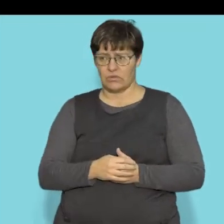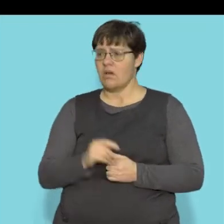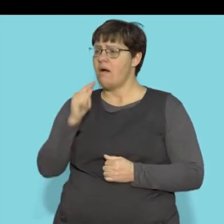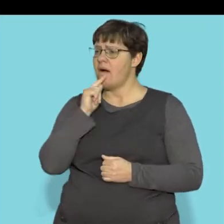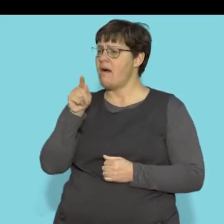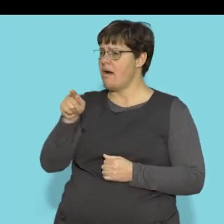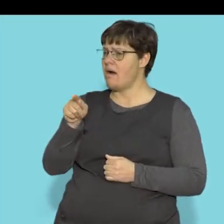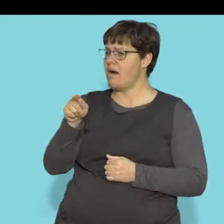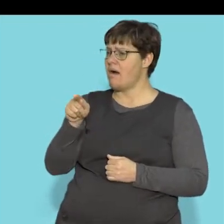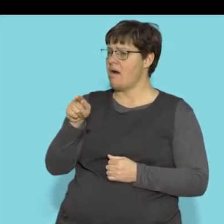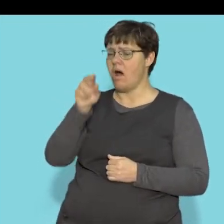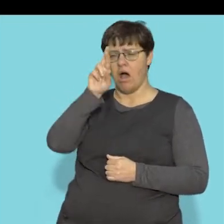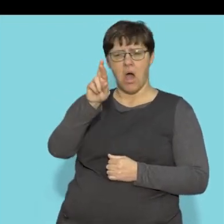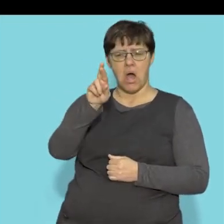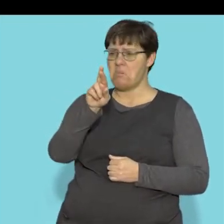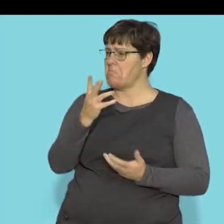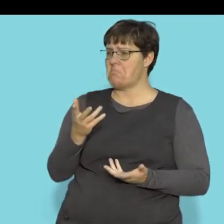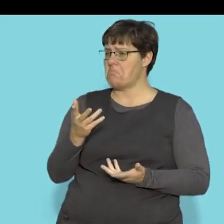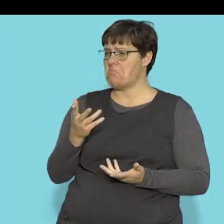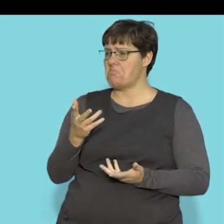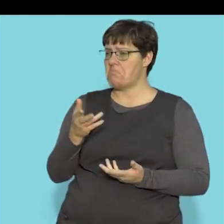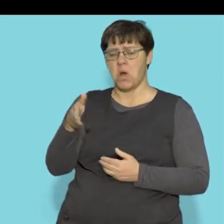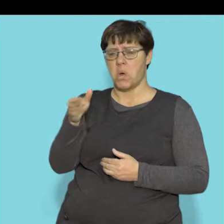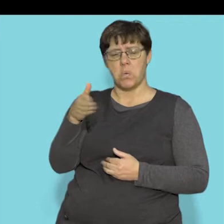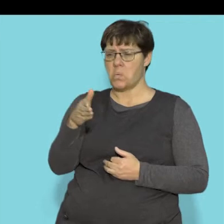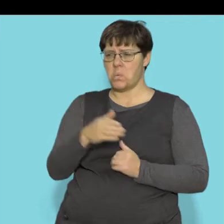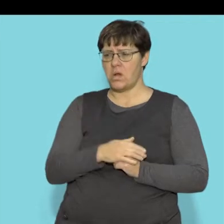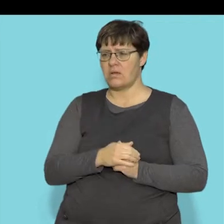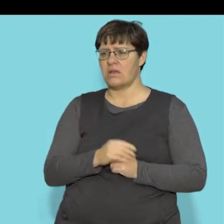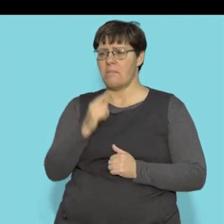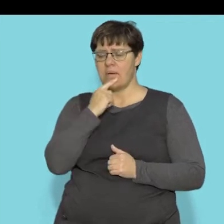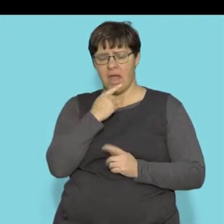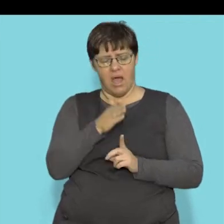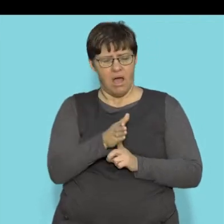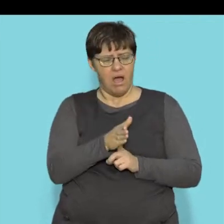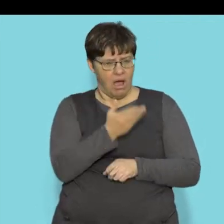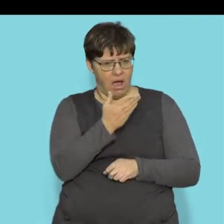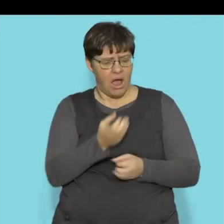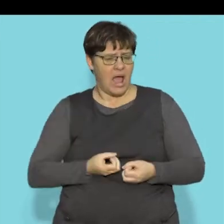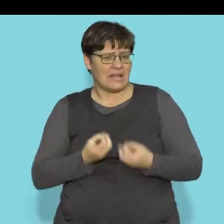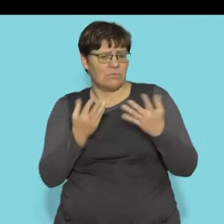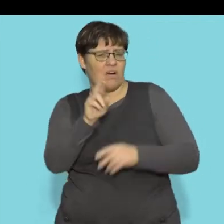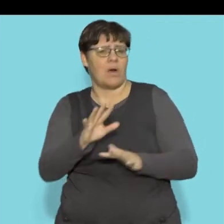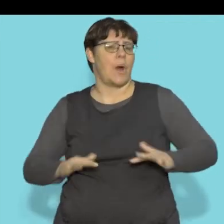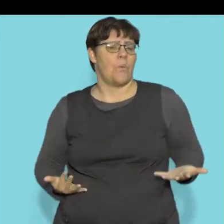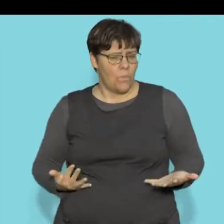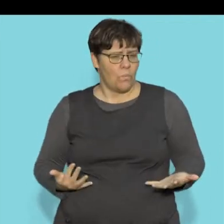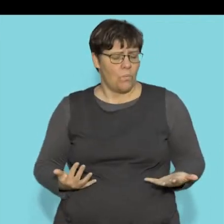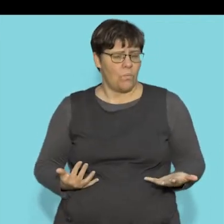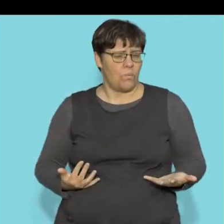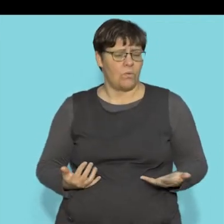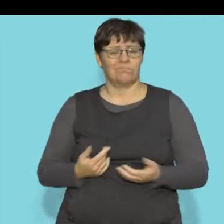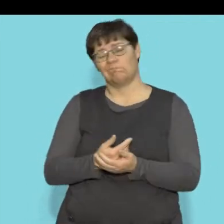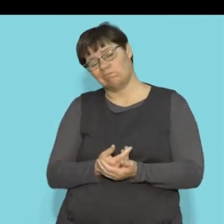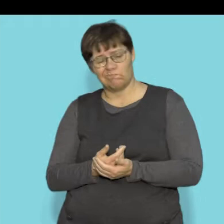there aren't any r's included. So that means I'm going to have to find another way to express r.